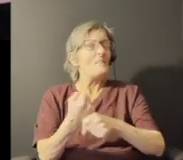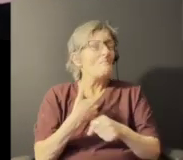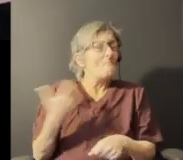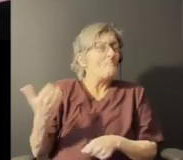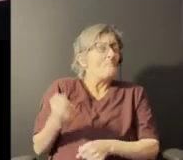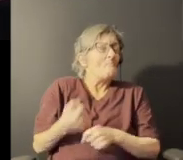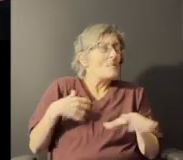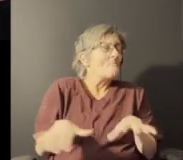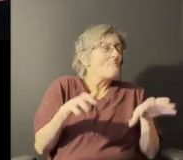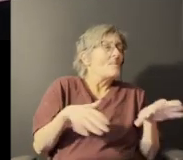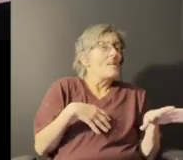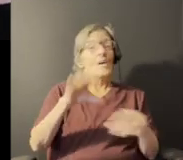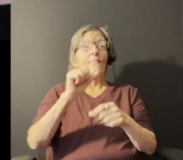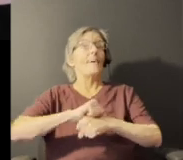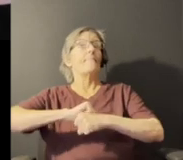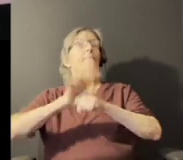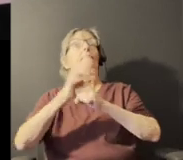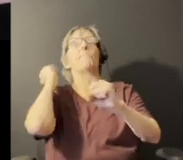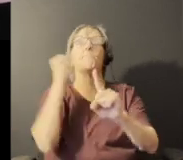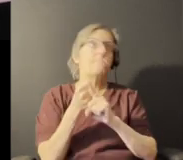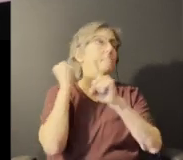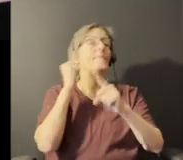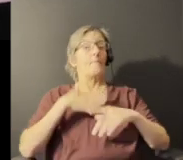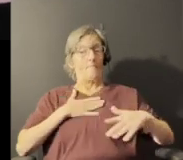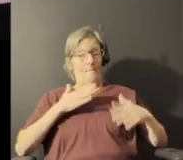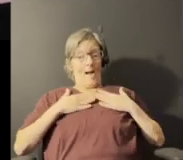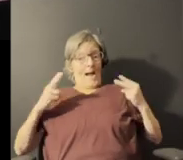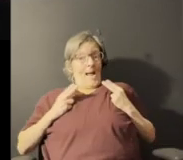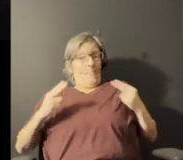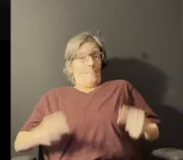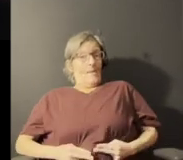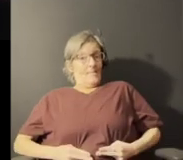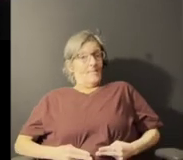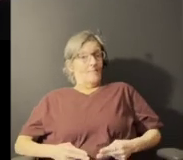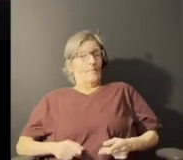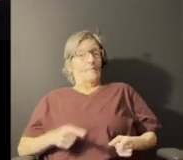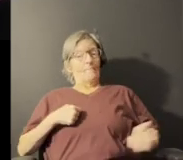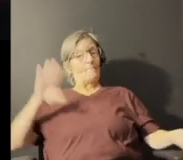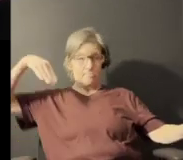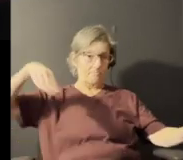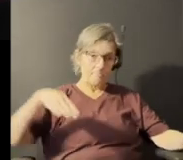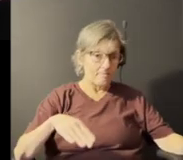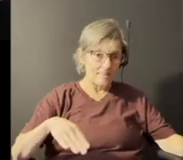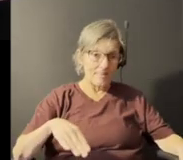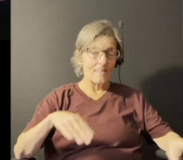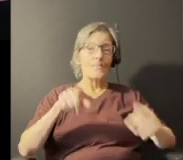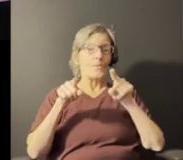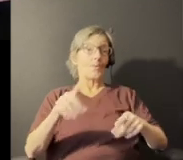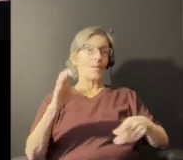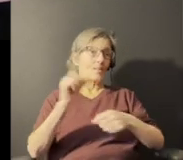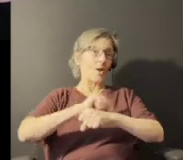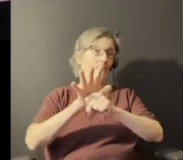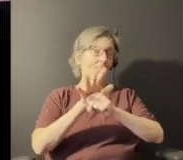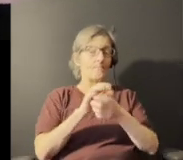15 years. And then COVID hit. And then also my health took a turn around that, you